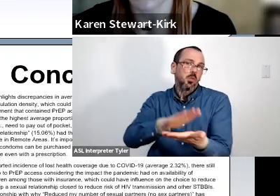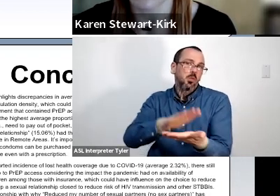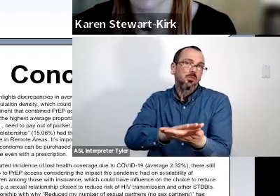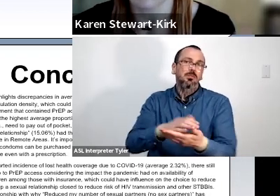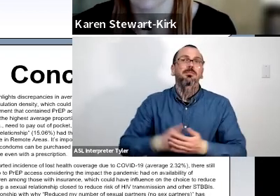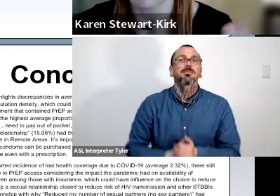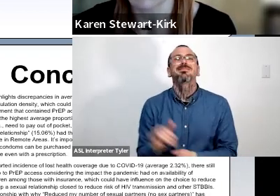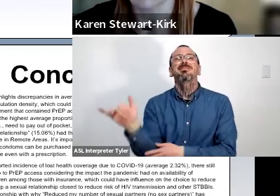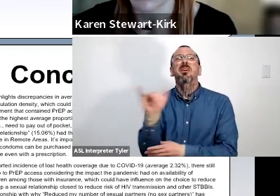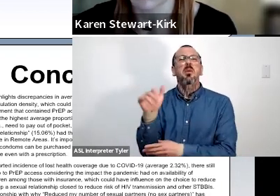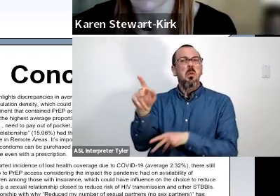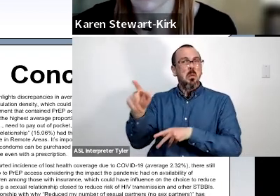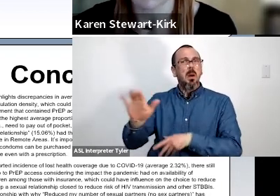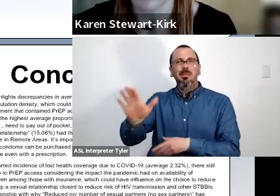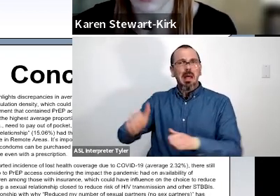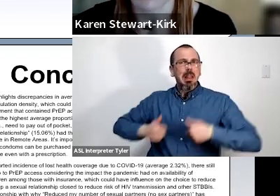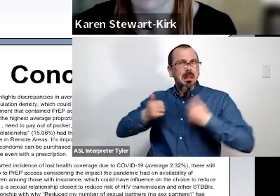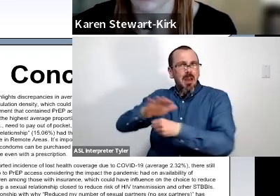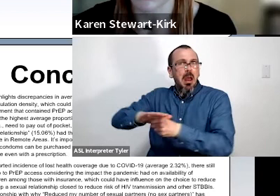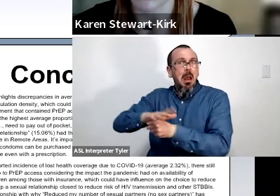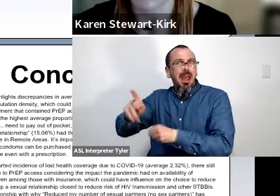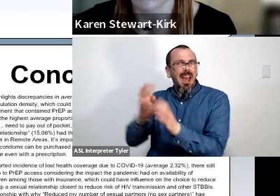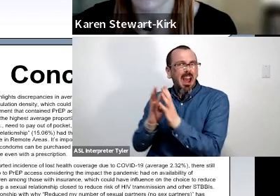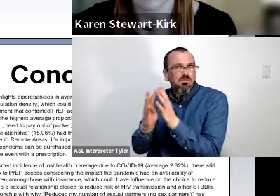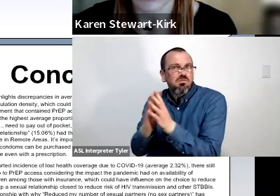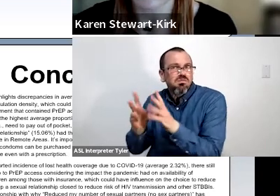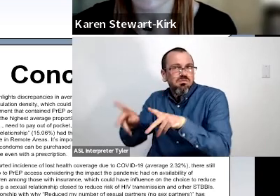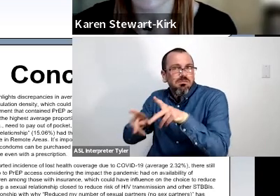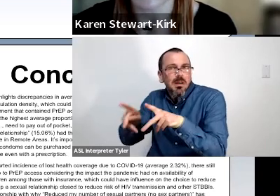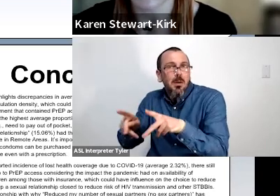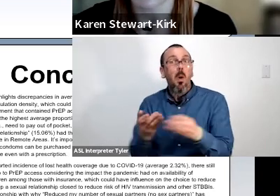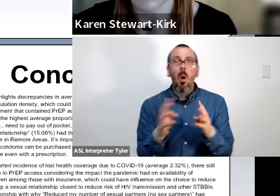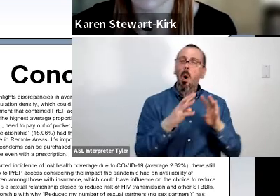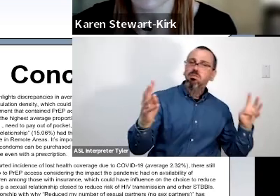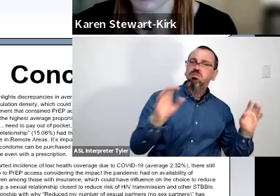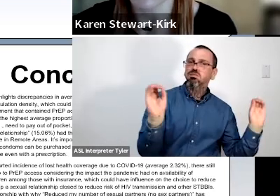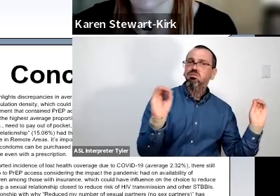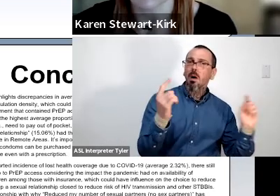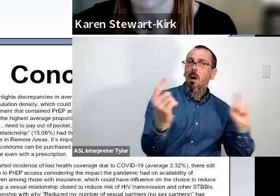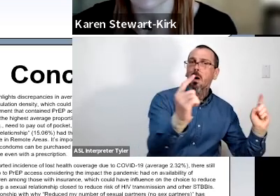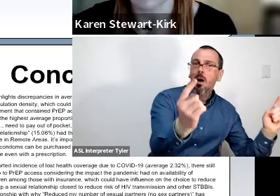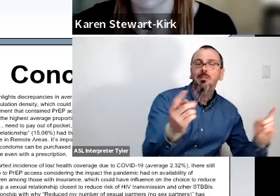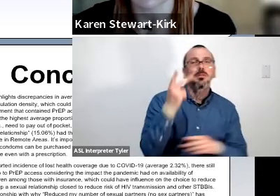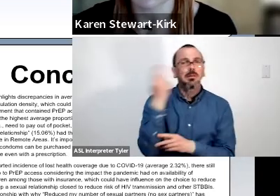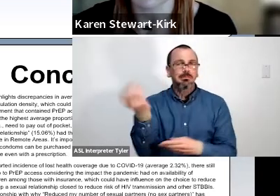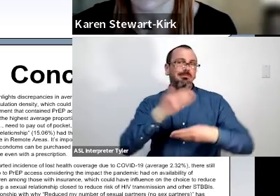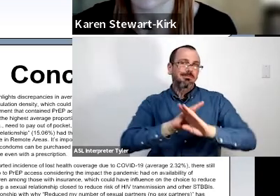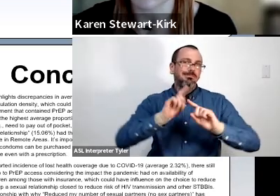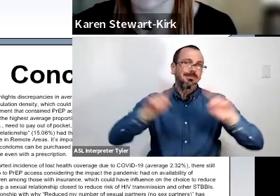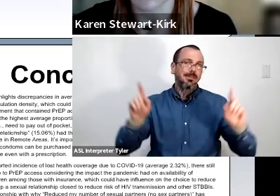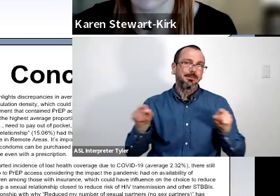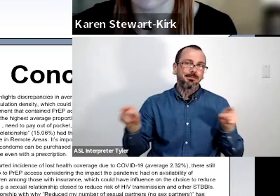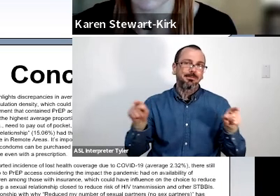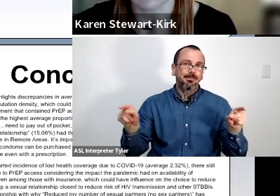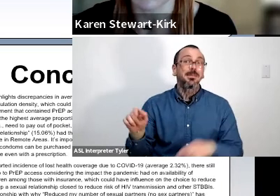population density of one's lived environment and PrEP access barriers. Prior to the introduction of PrEP, condom promotion was considered the gold standard